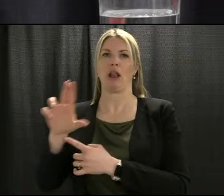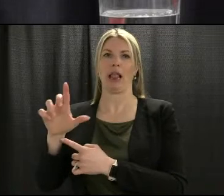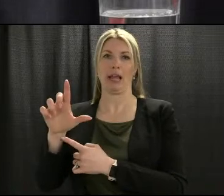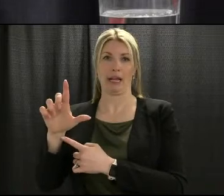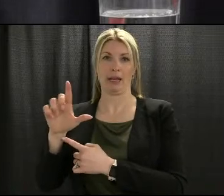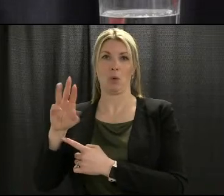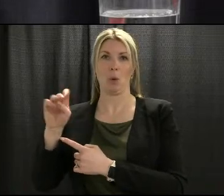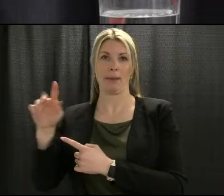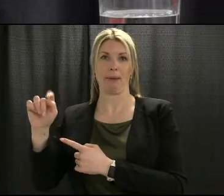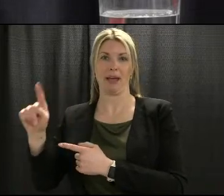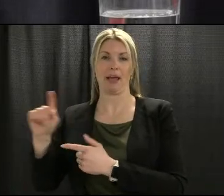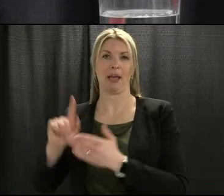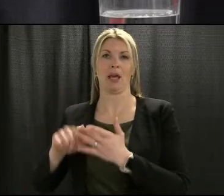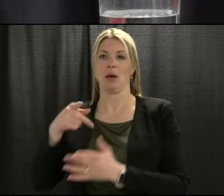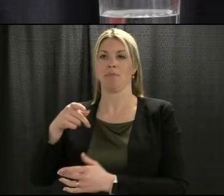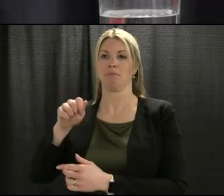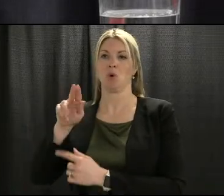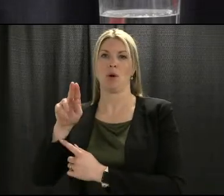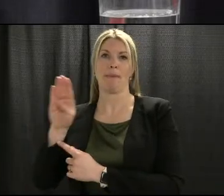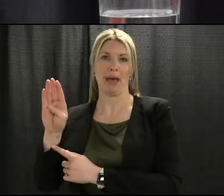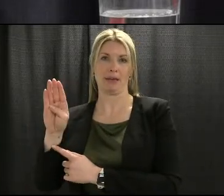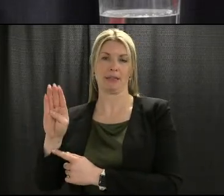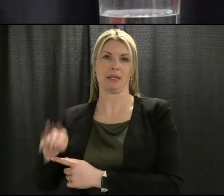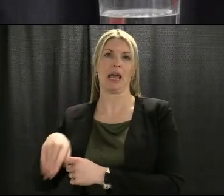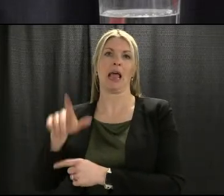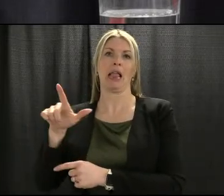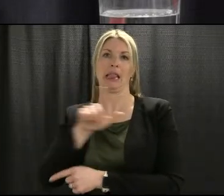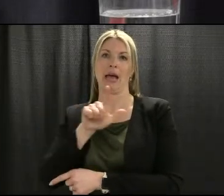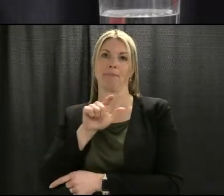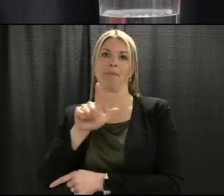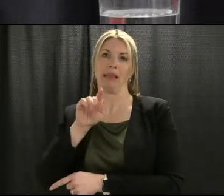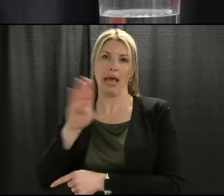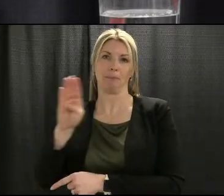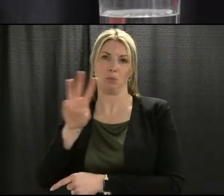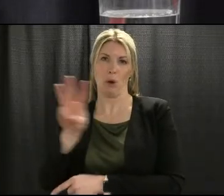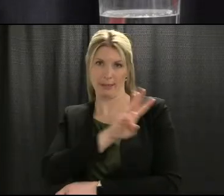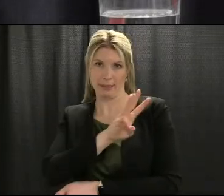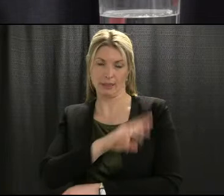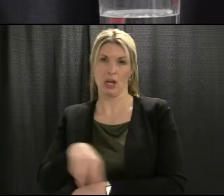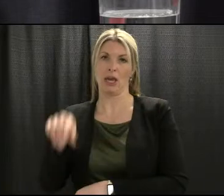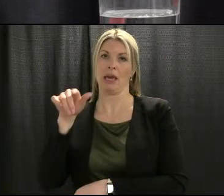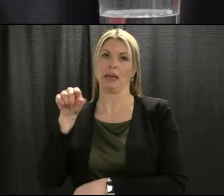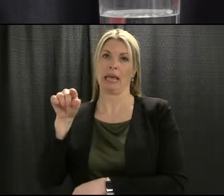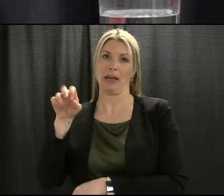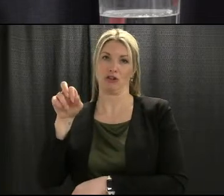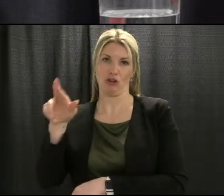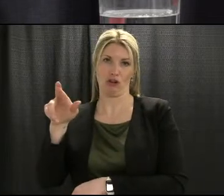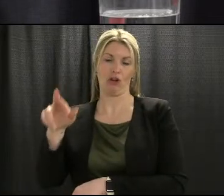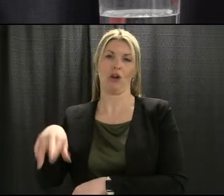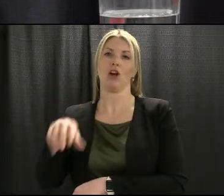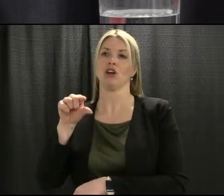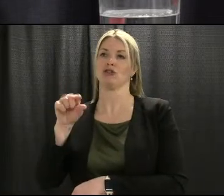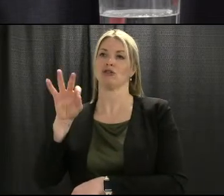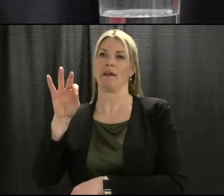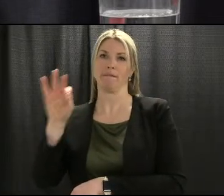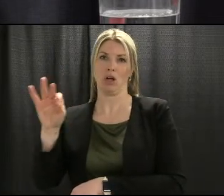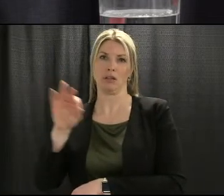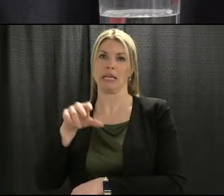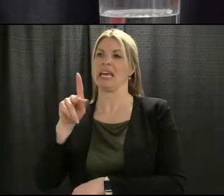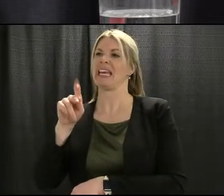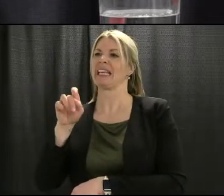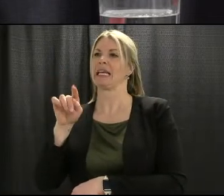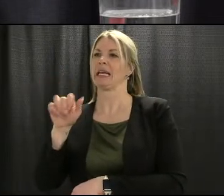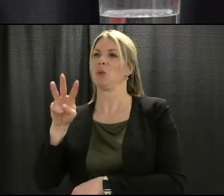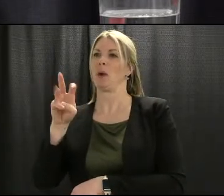Port aux Basques, Labrador West, Gander, Grand Falls, Kittiwake, which includes Brookfield and area,